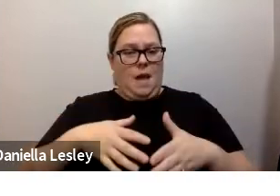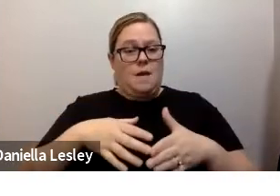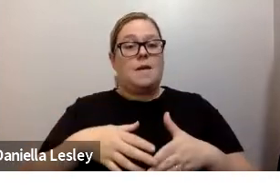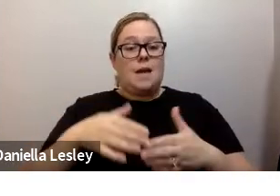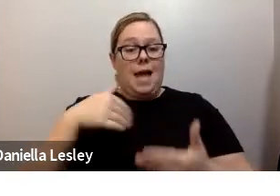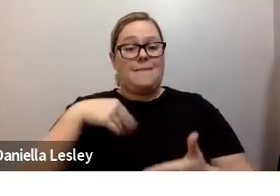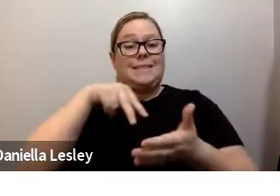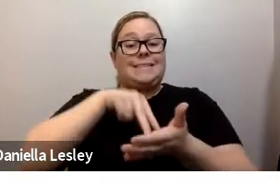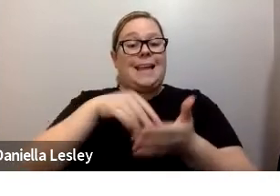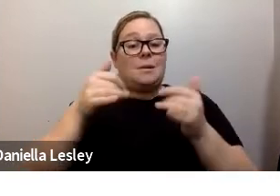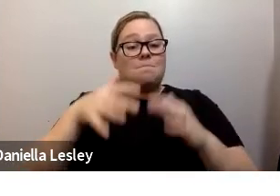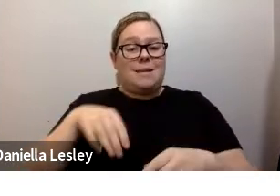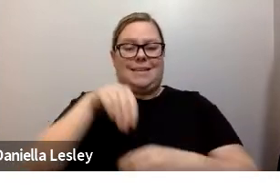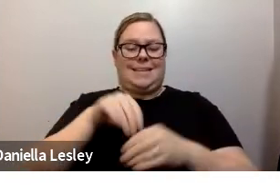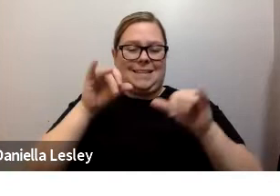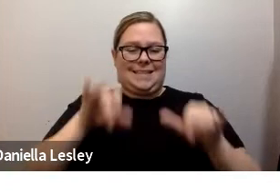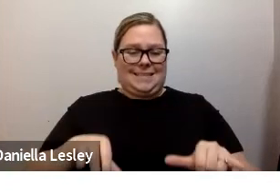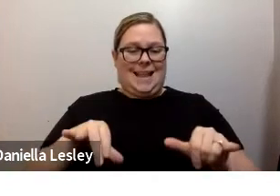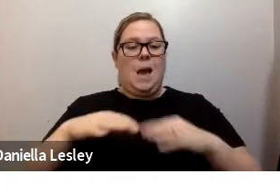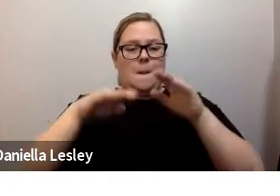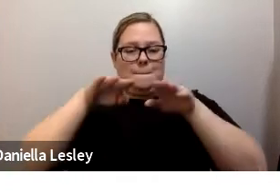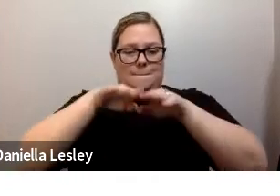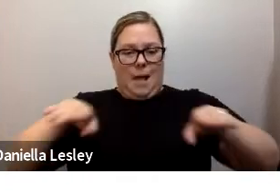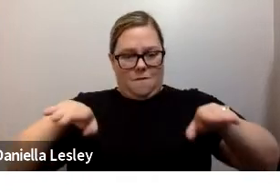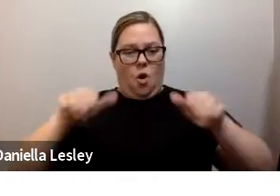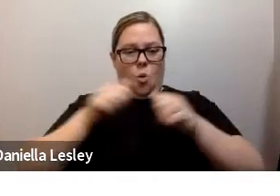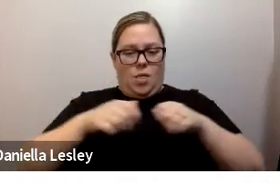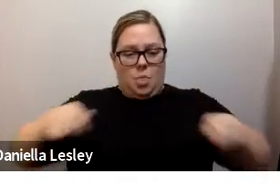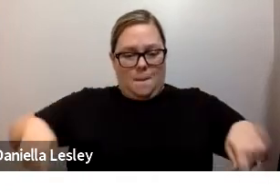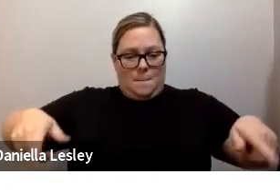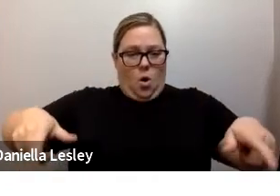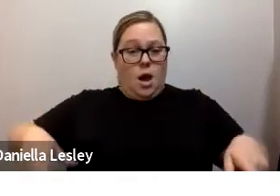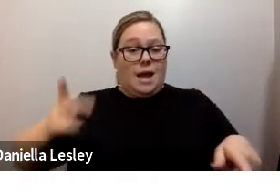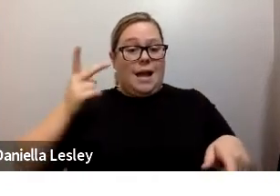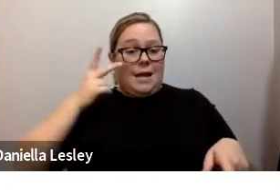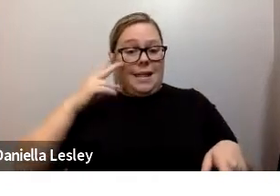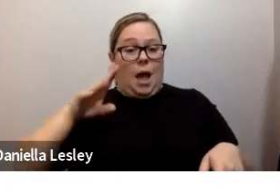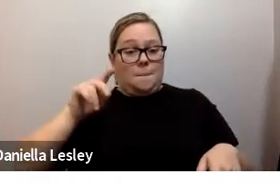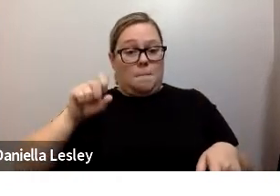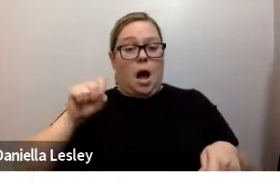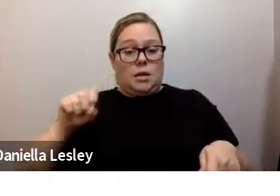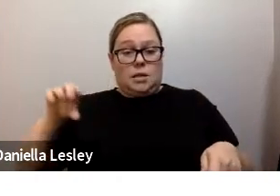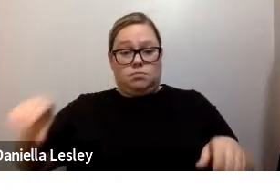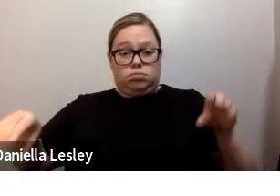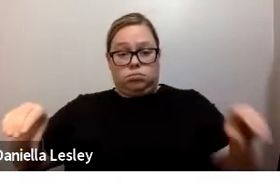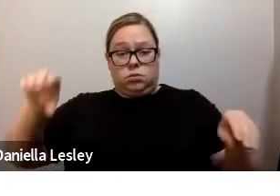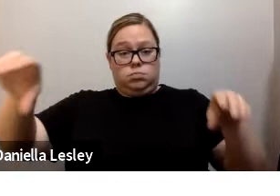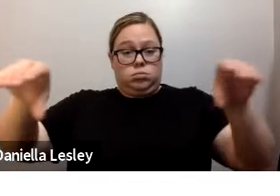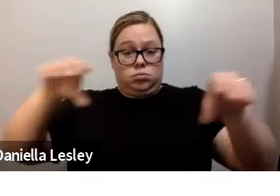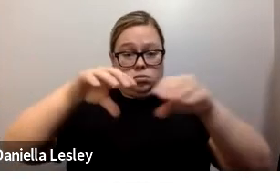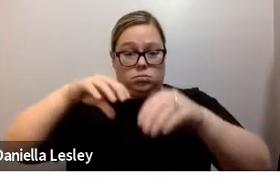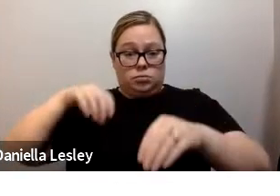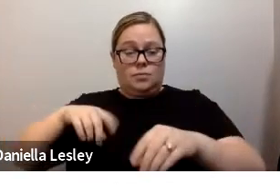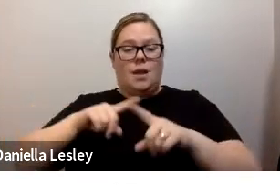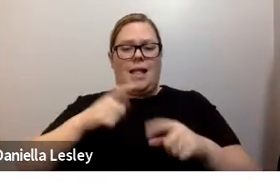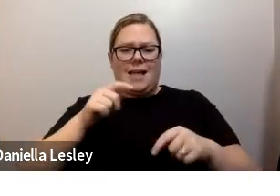standing player who's inside the same platform with the parallel bars, and you can see that the buttons are all placed around them. However, they are a little bit out of